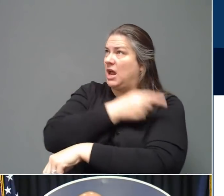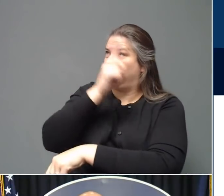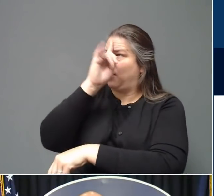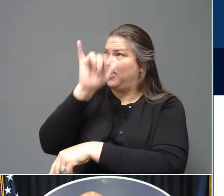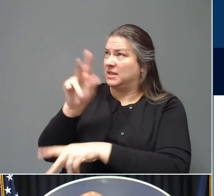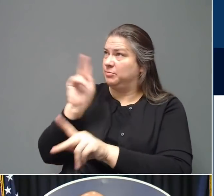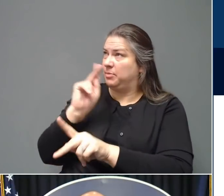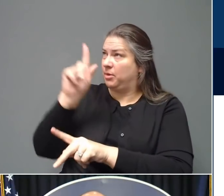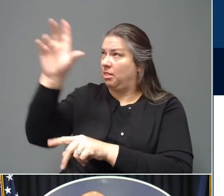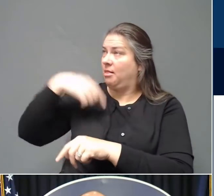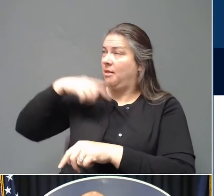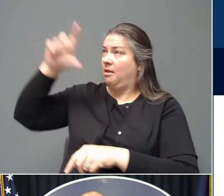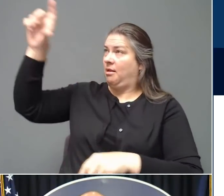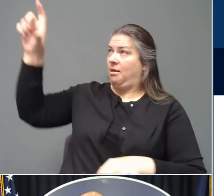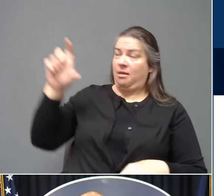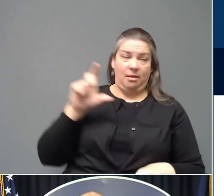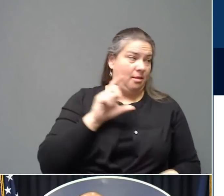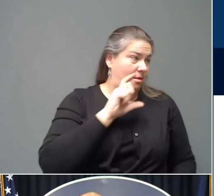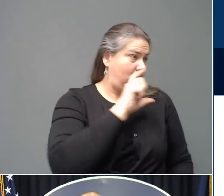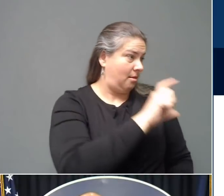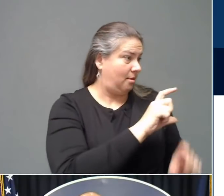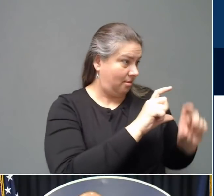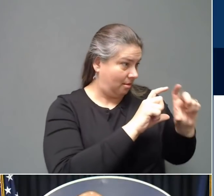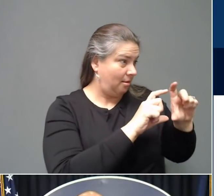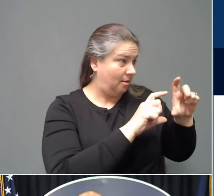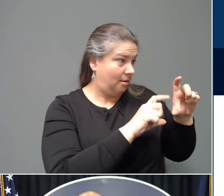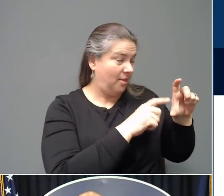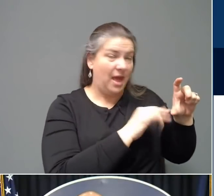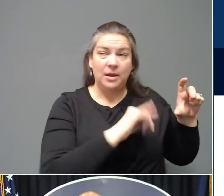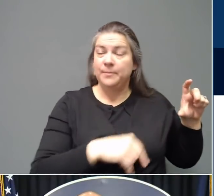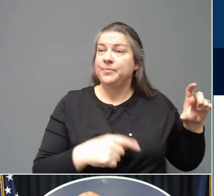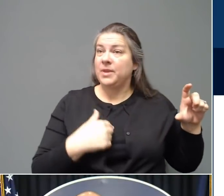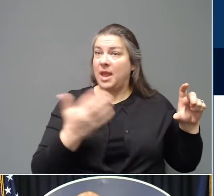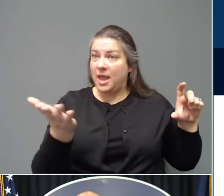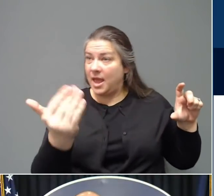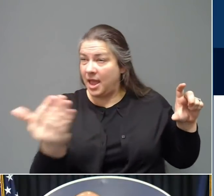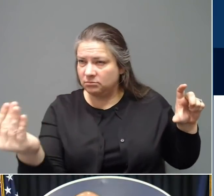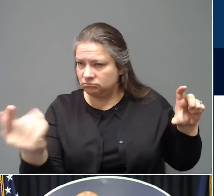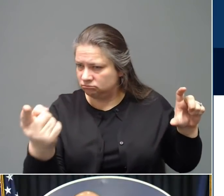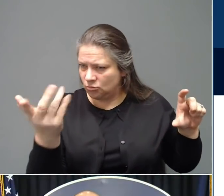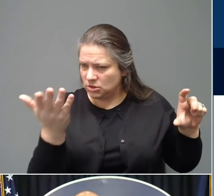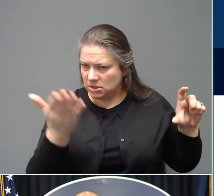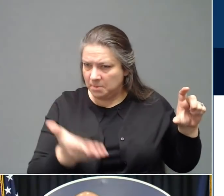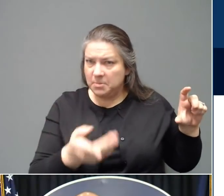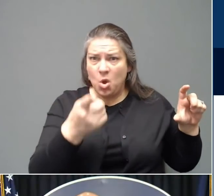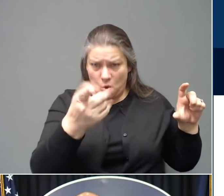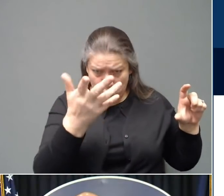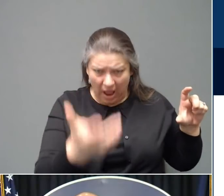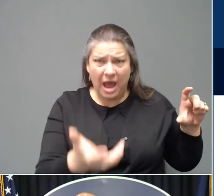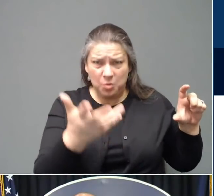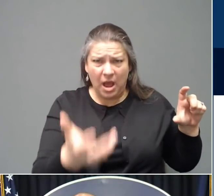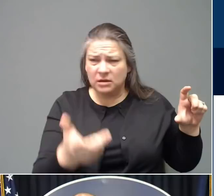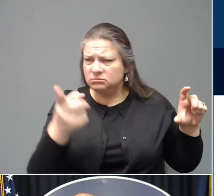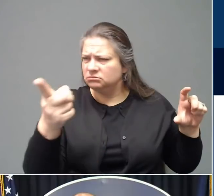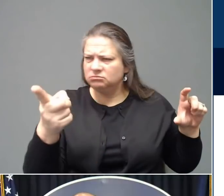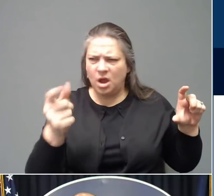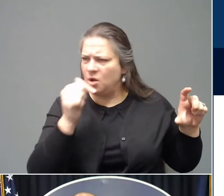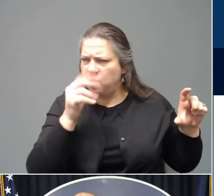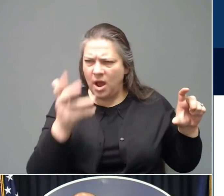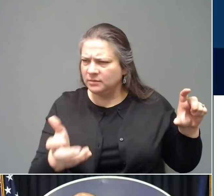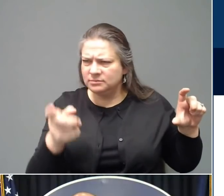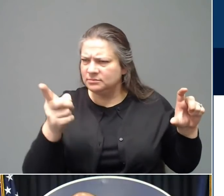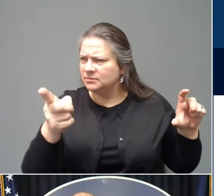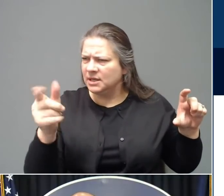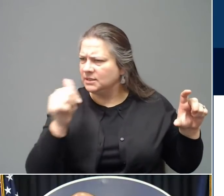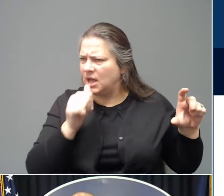not all of the population always accept the vaccine when offered initially. And so for this reason, it's absolutely important that while